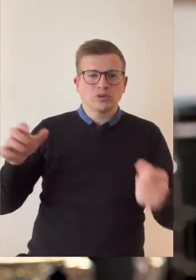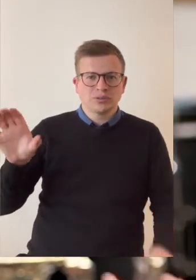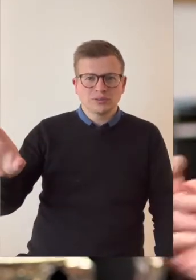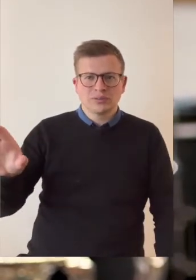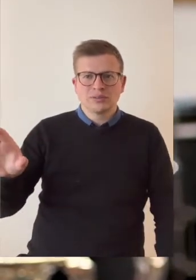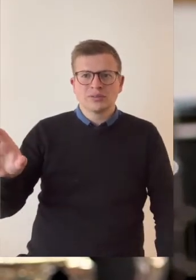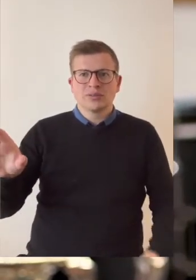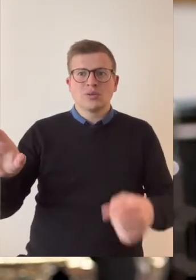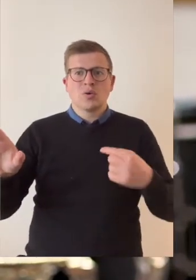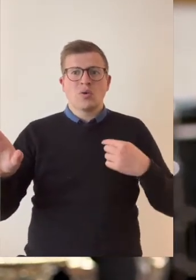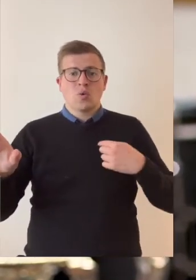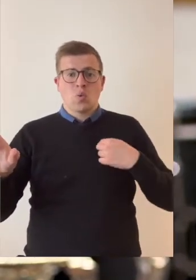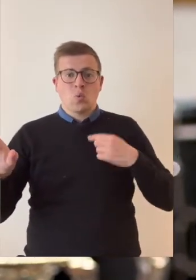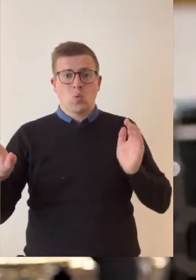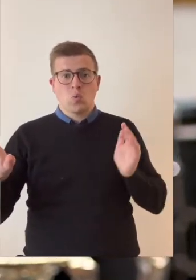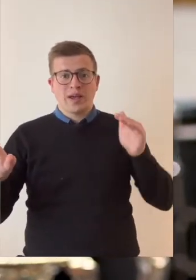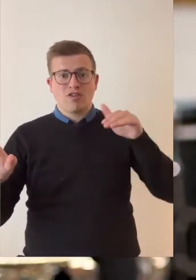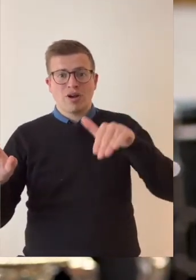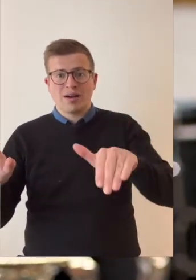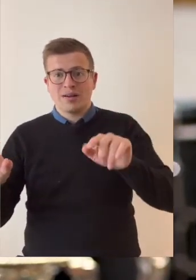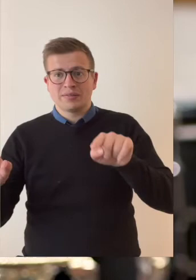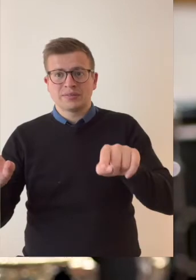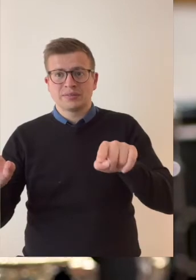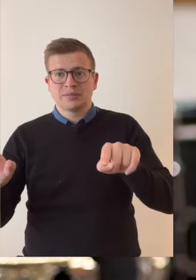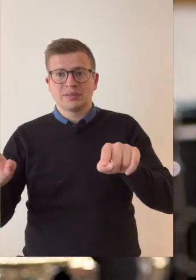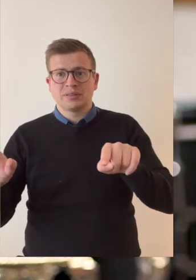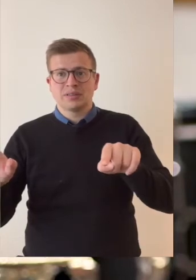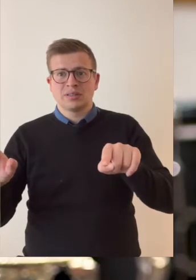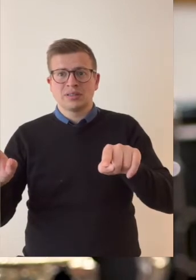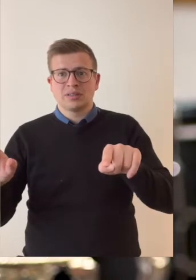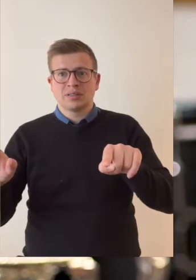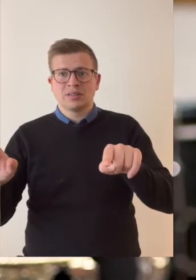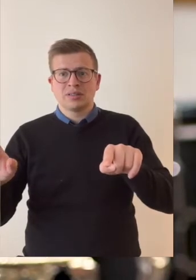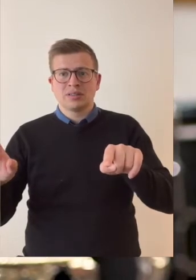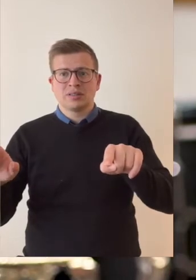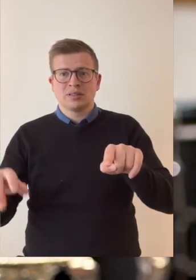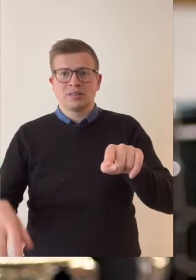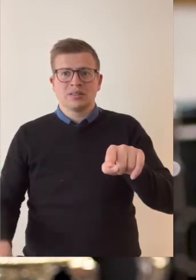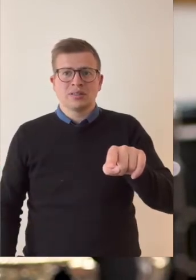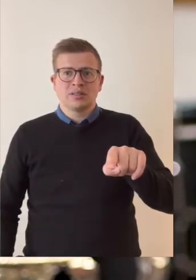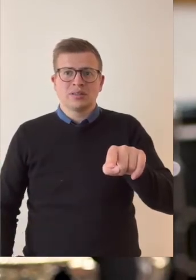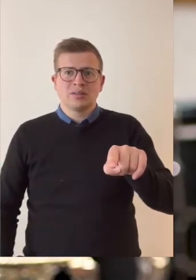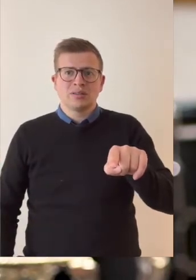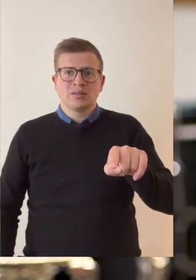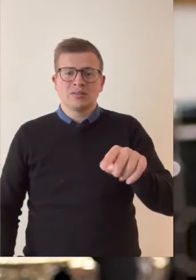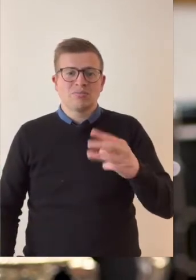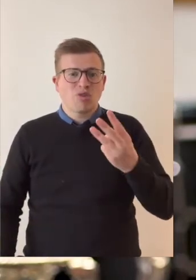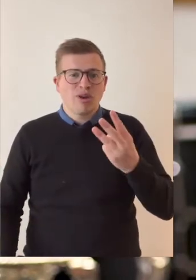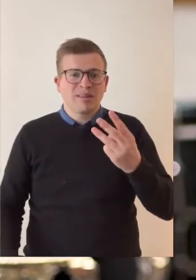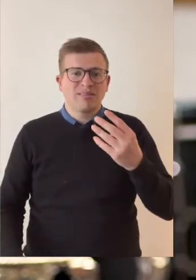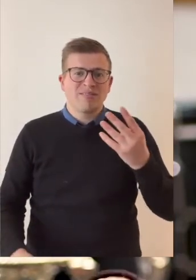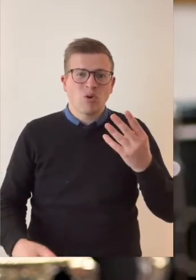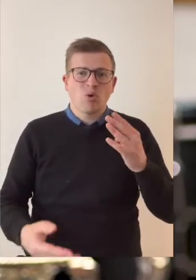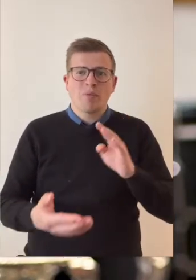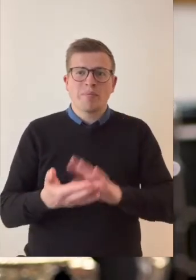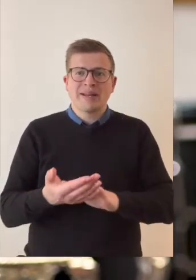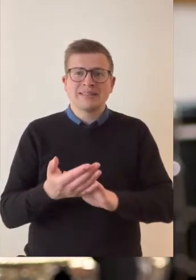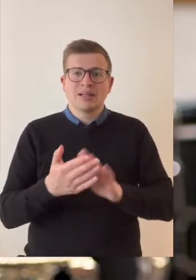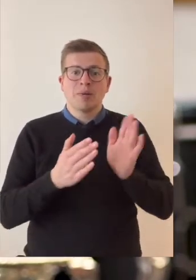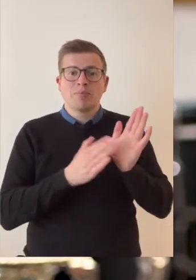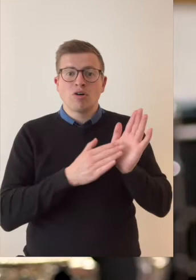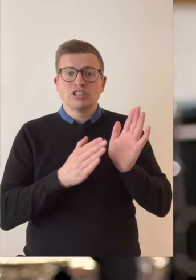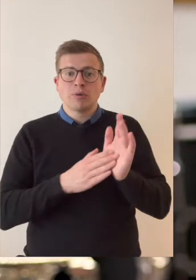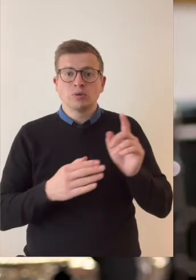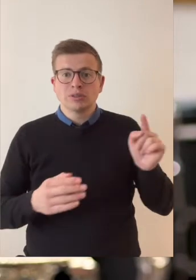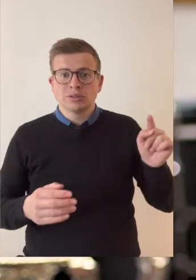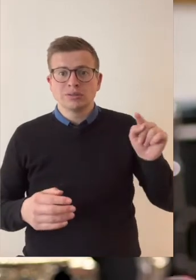We rolled up, I don't know how long they'd been, not long. We hadn't been there, oh, 3-4 minutes, Morris Motors, it was